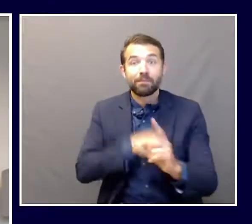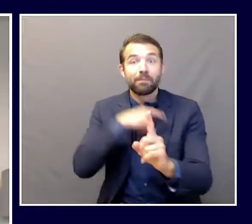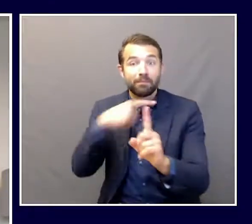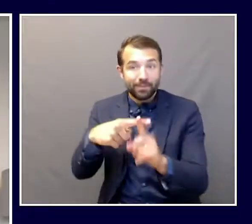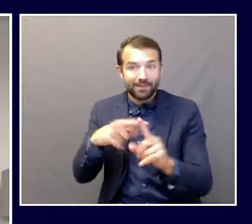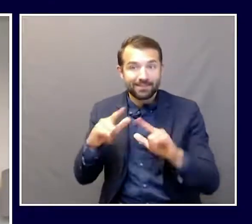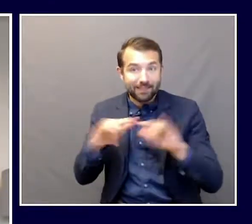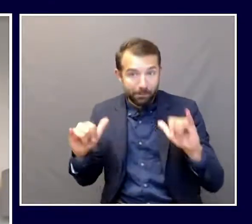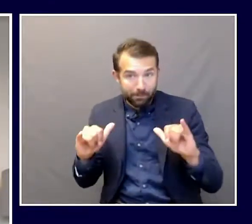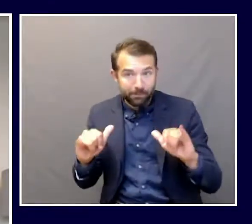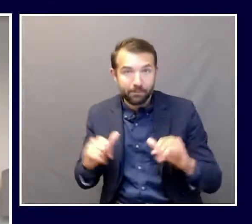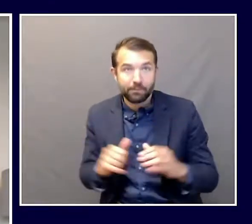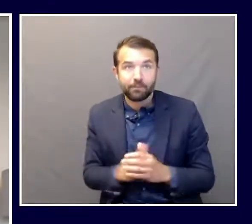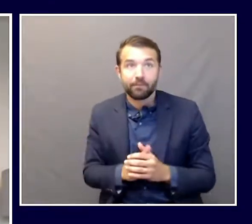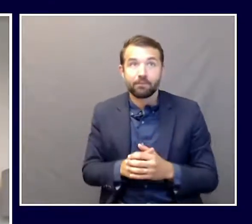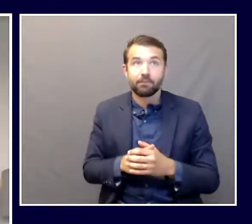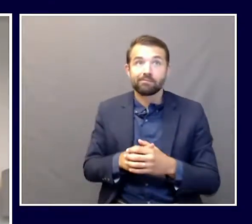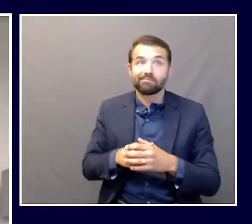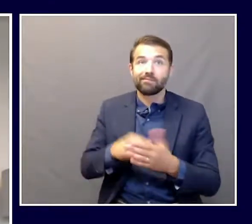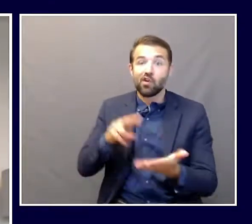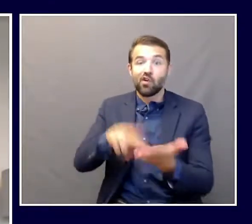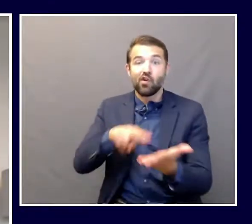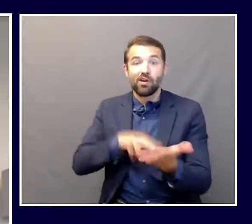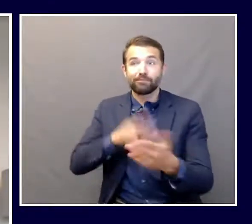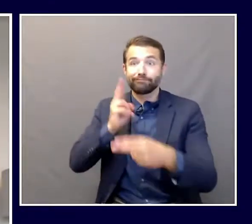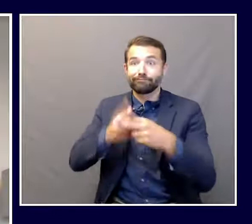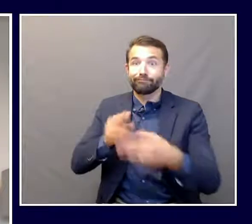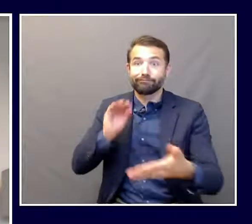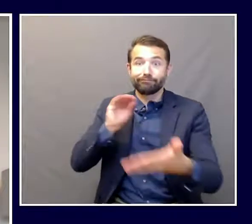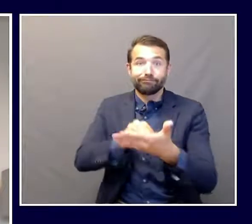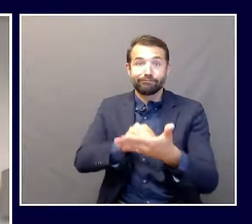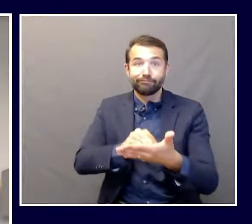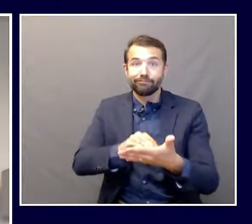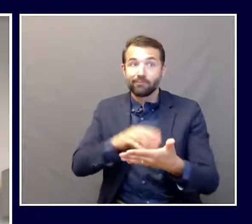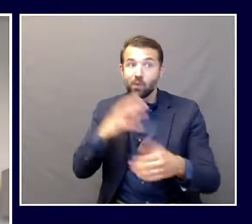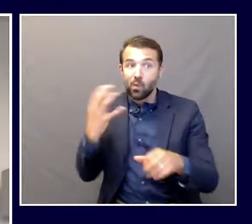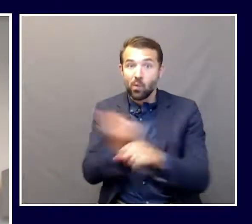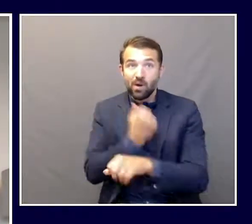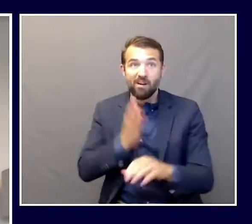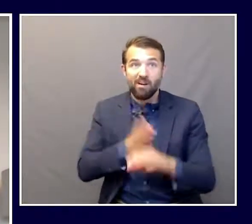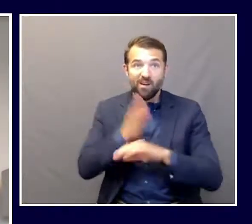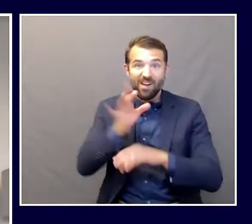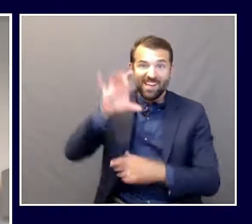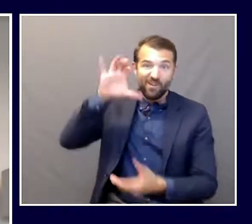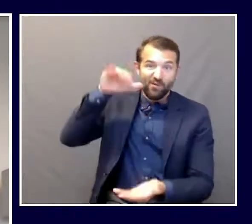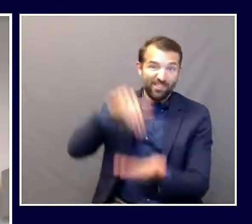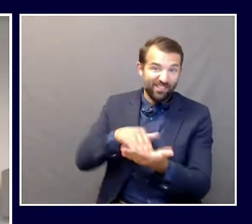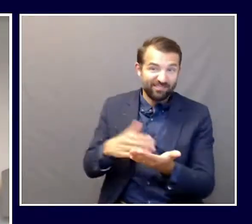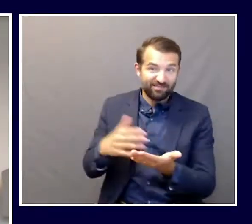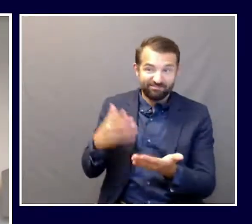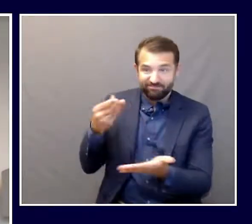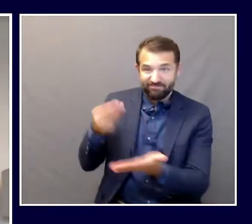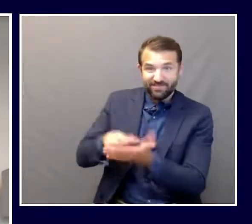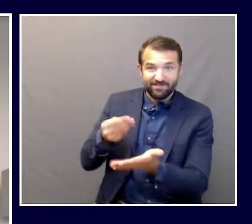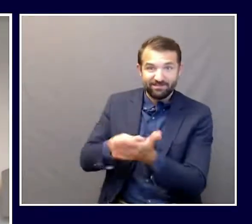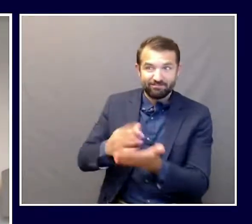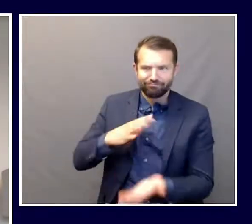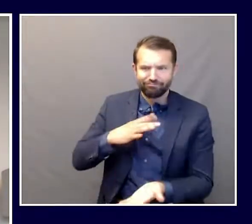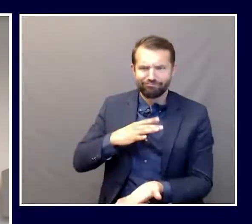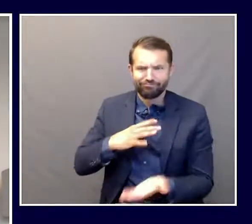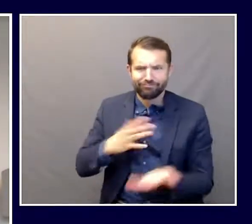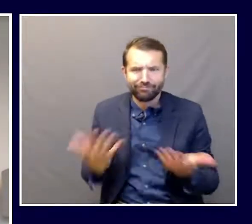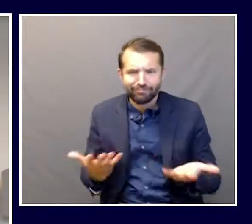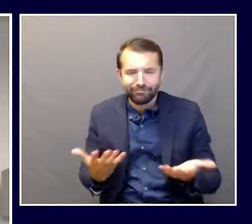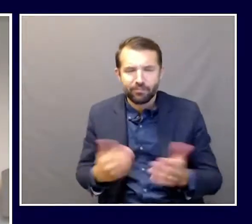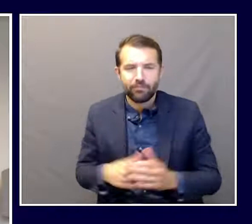for a drawing of up to $900,000+. So what I would recommend for folks who have